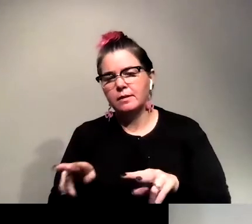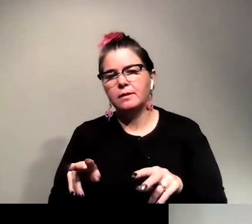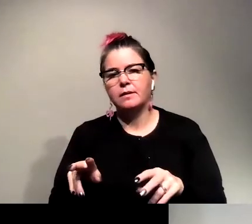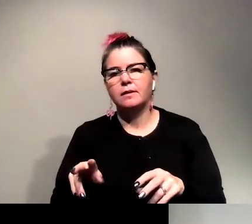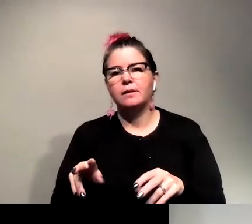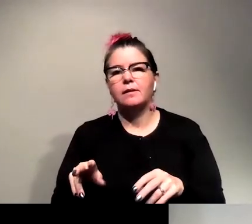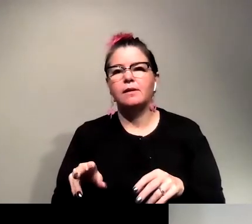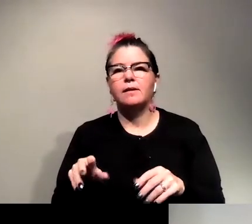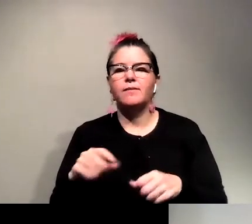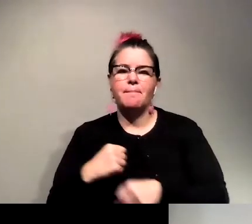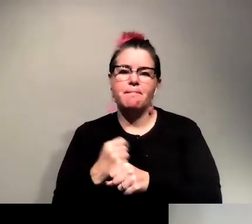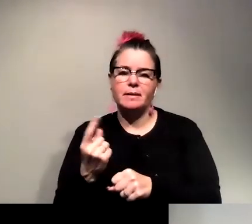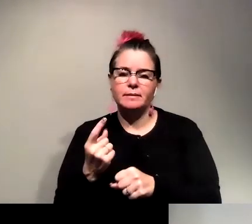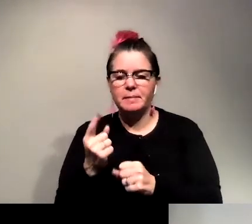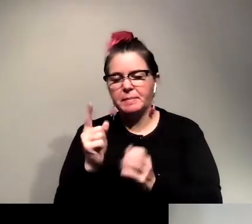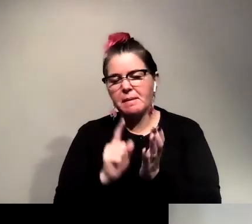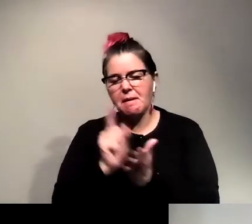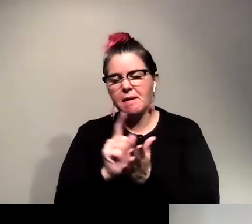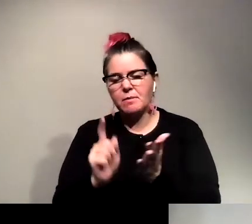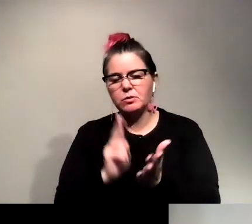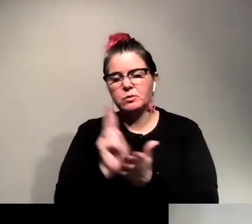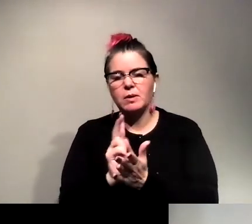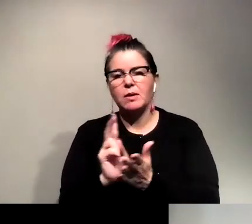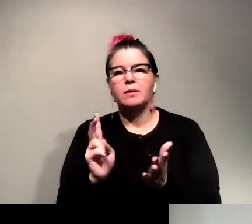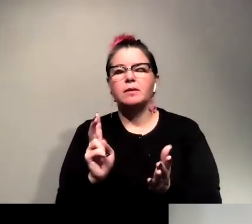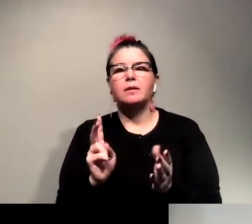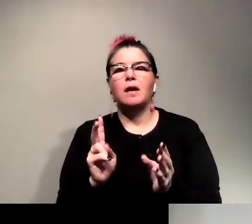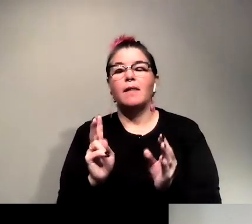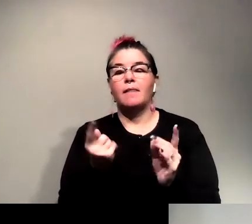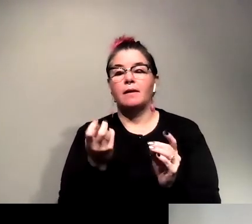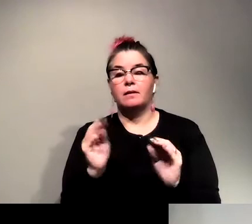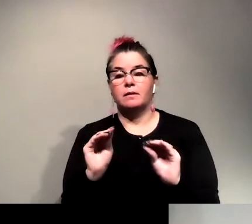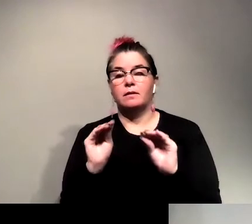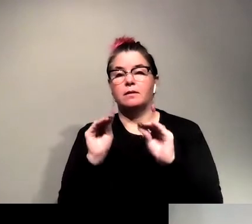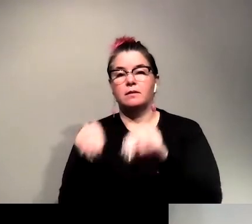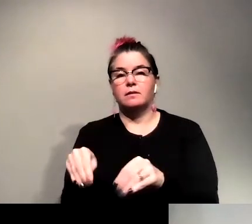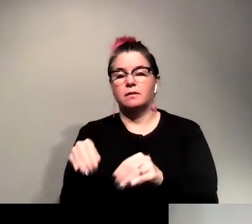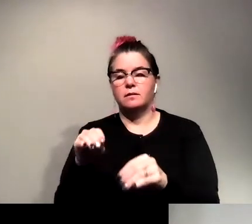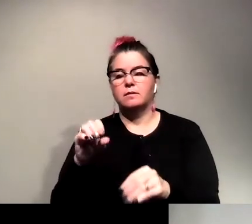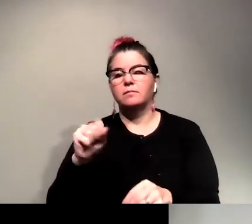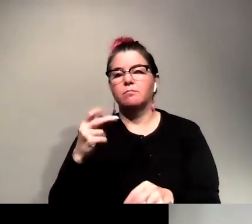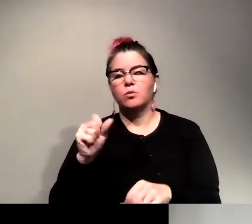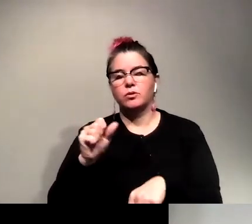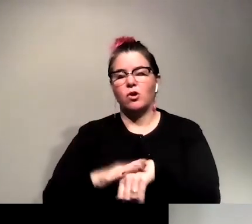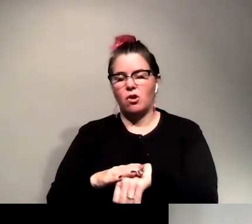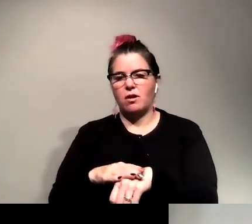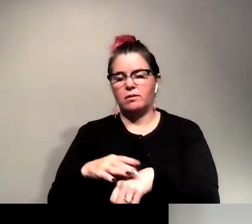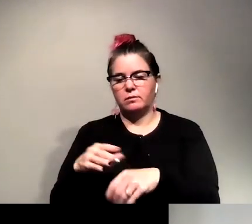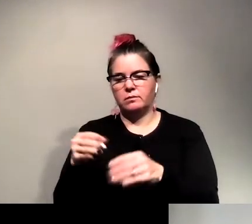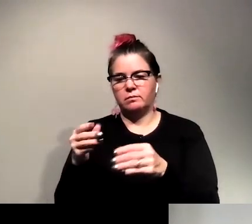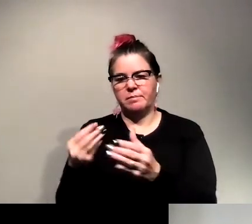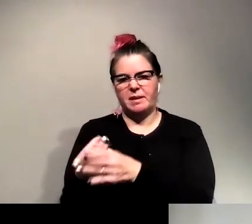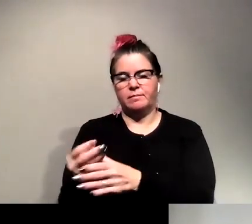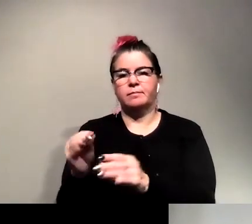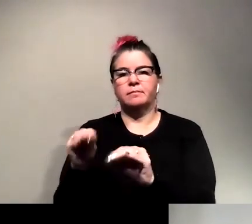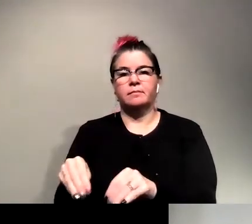media, which can take a couple hours. I would then, inoculate or put spores onto the media. And then typically with those